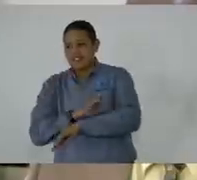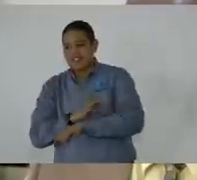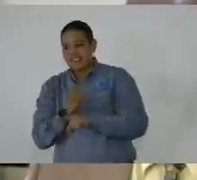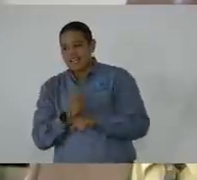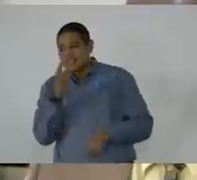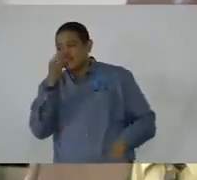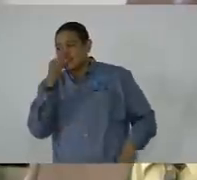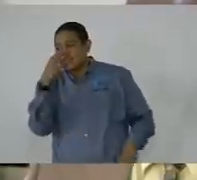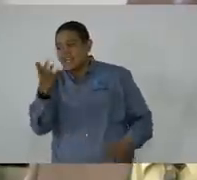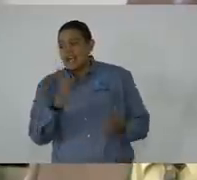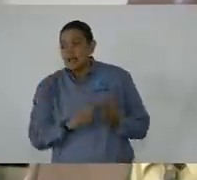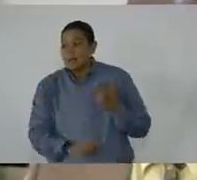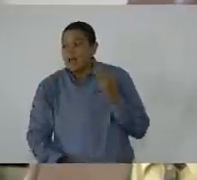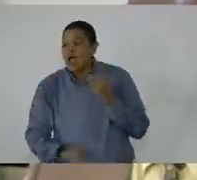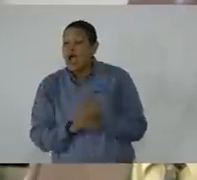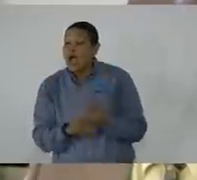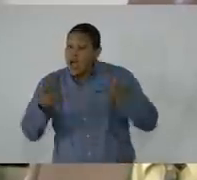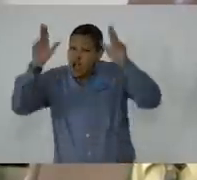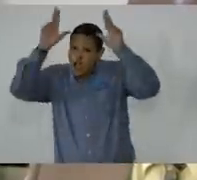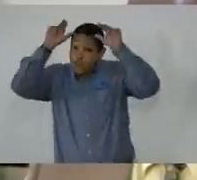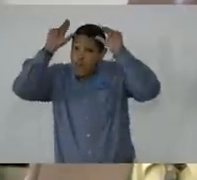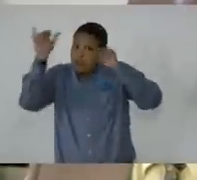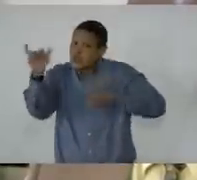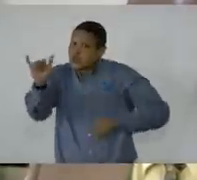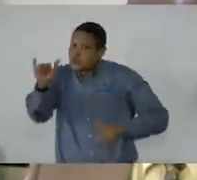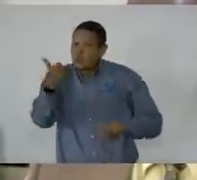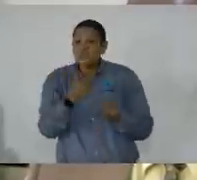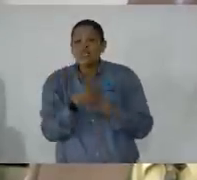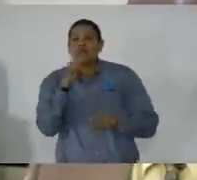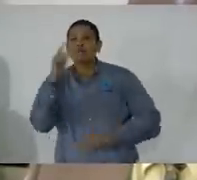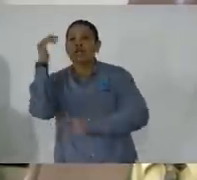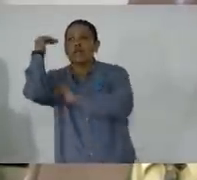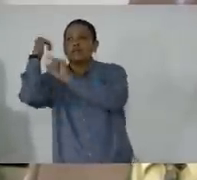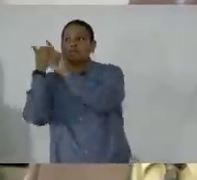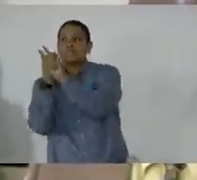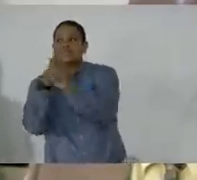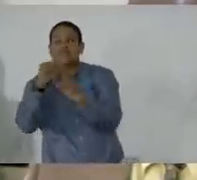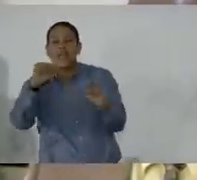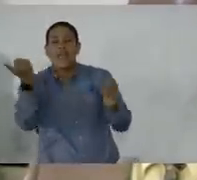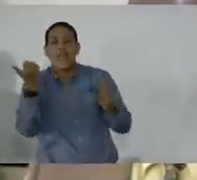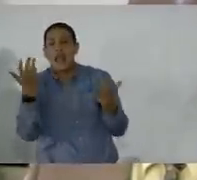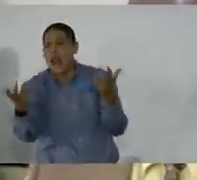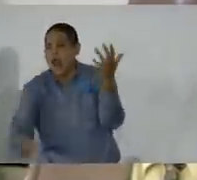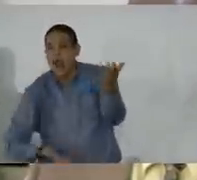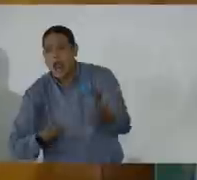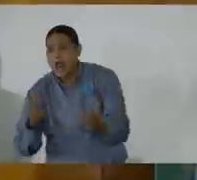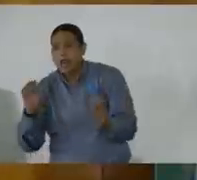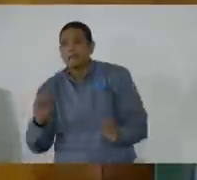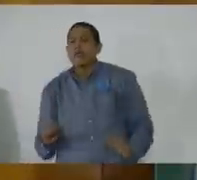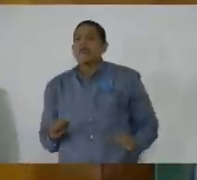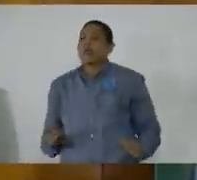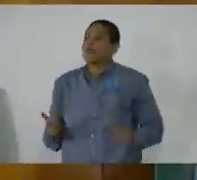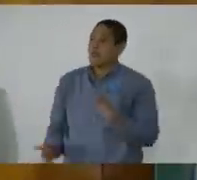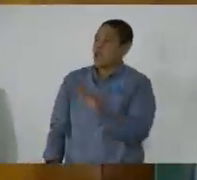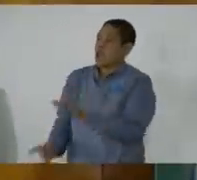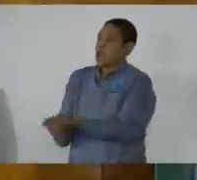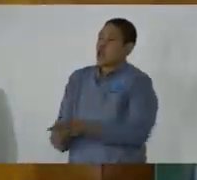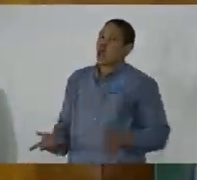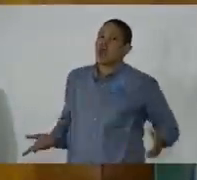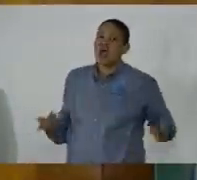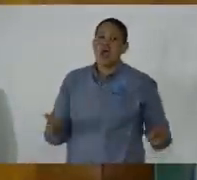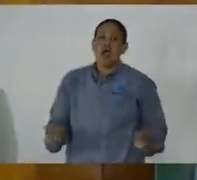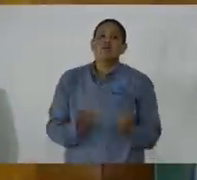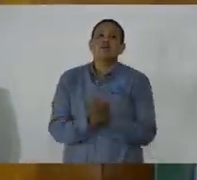poultry, and even rabbit, Madam Speaker, in anticipation of any fallout that may occur